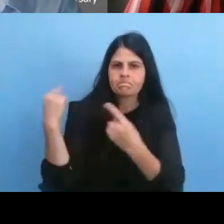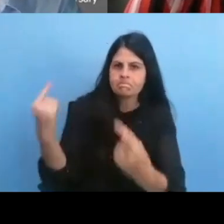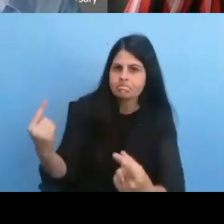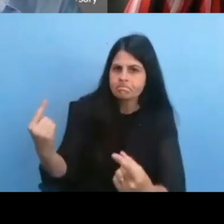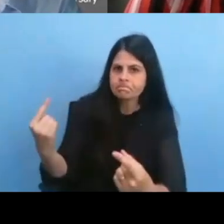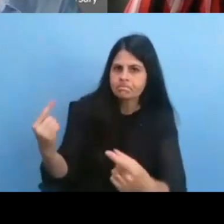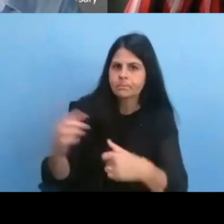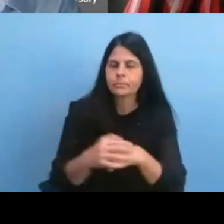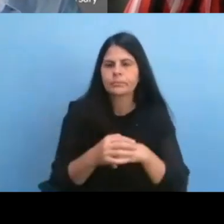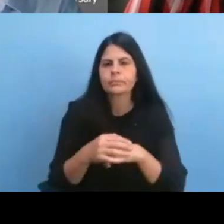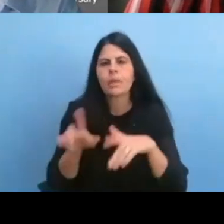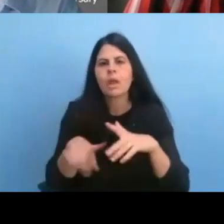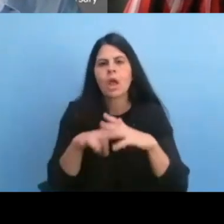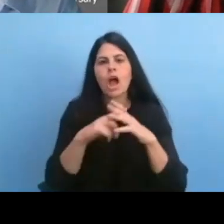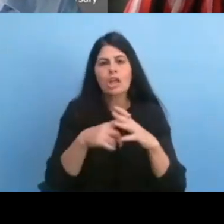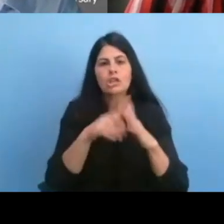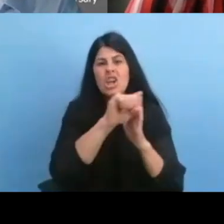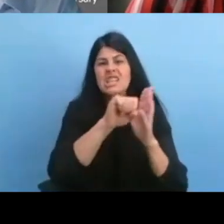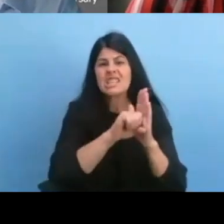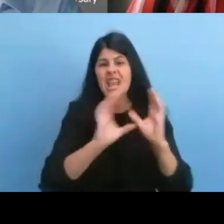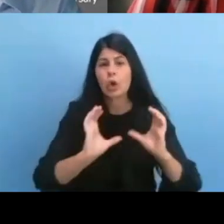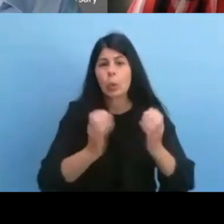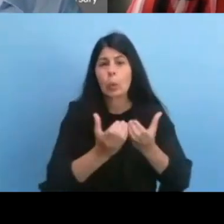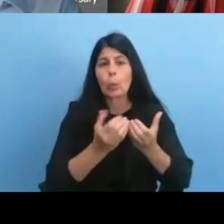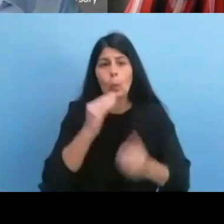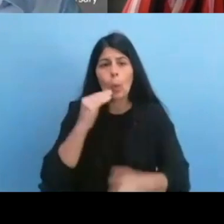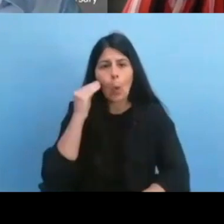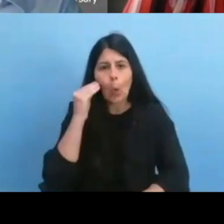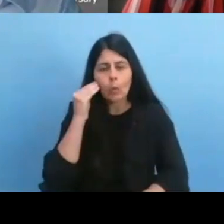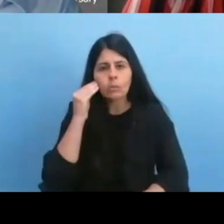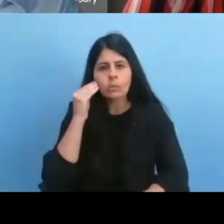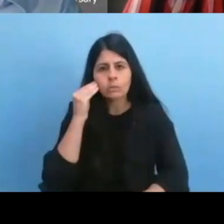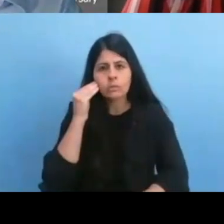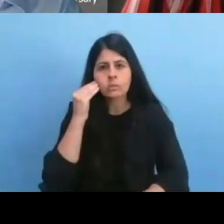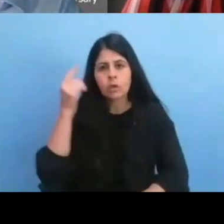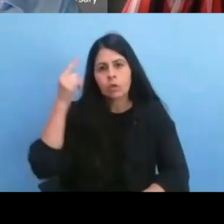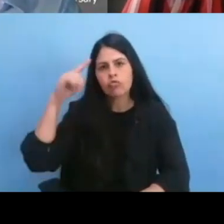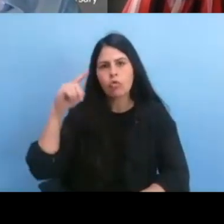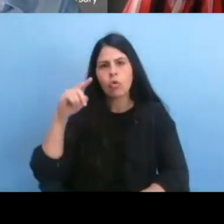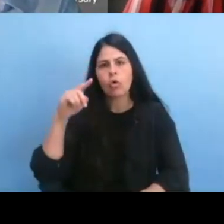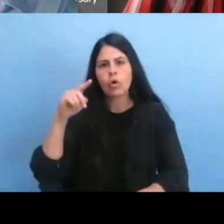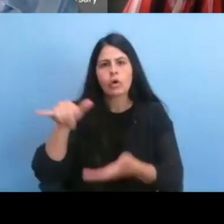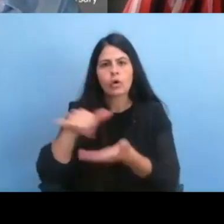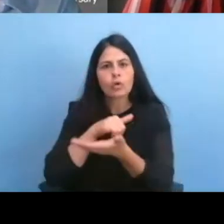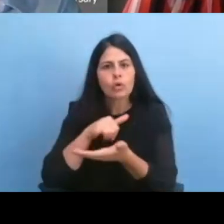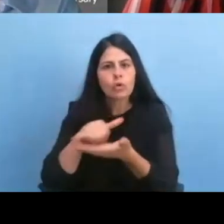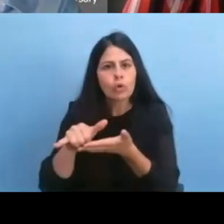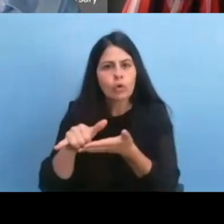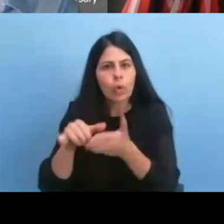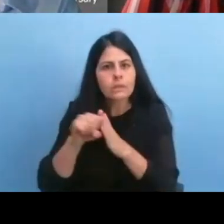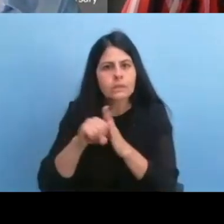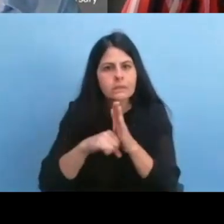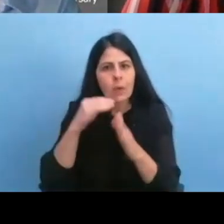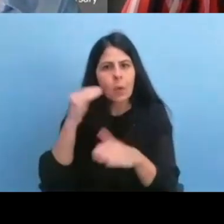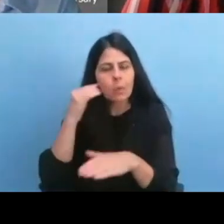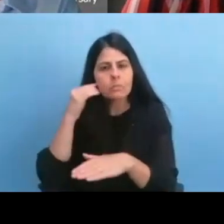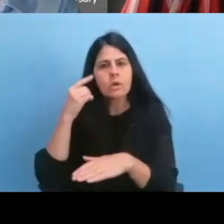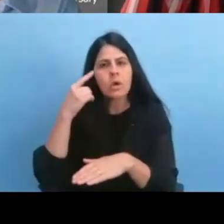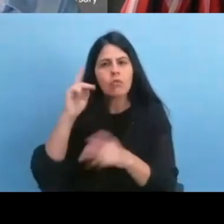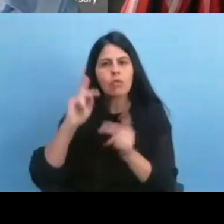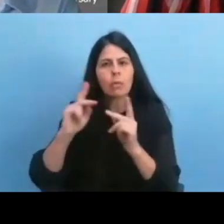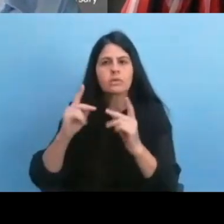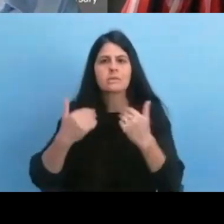in the state group homes for New York State OPWDD, Office for Persons with Developmental